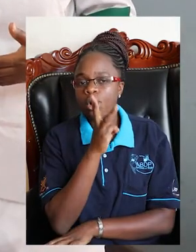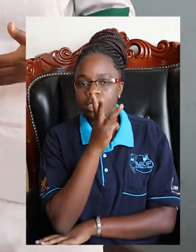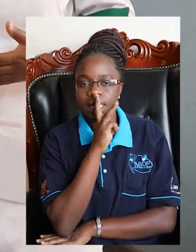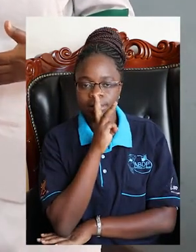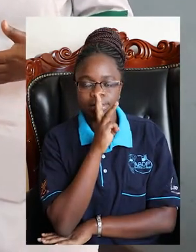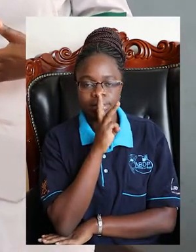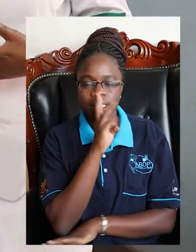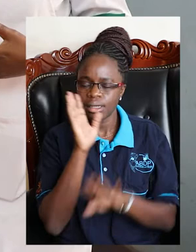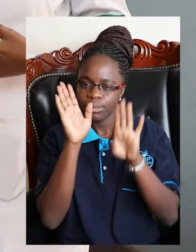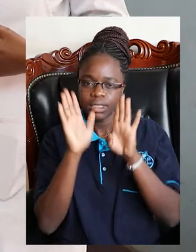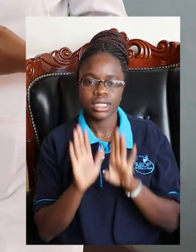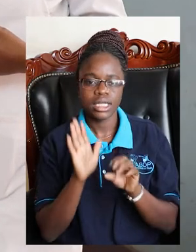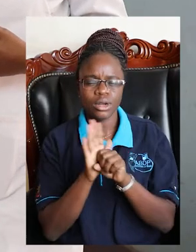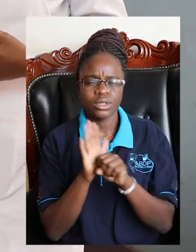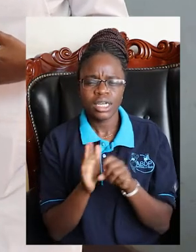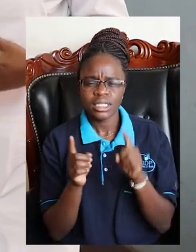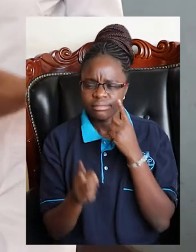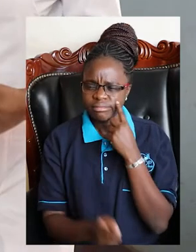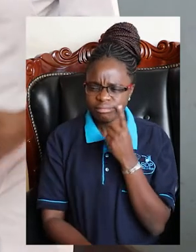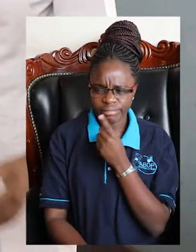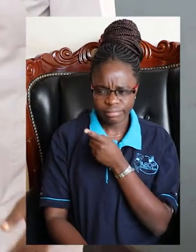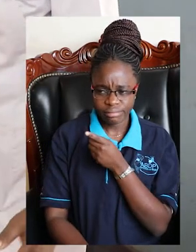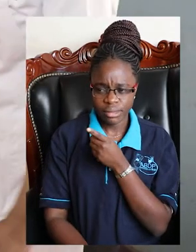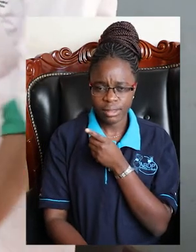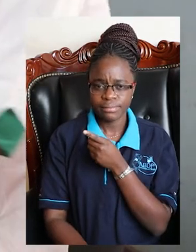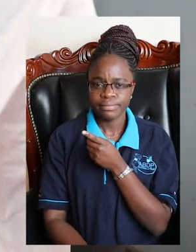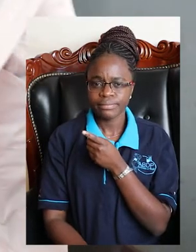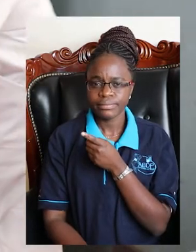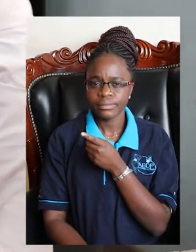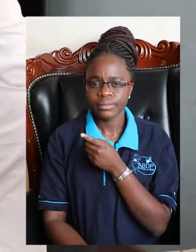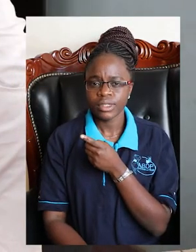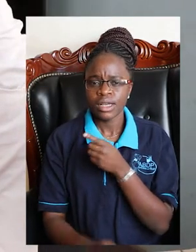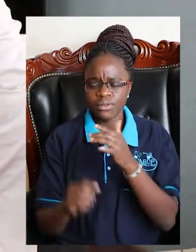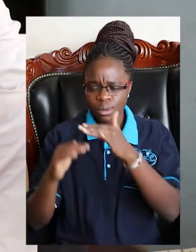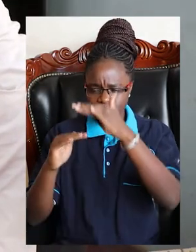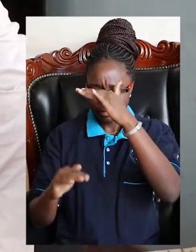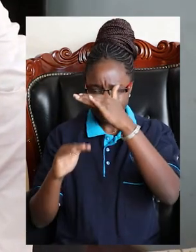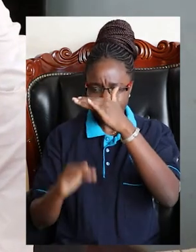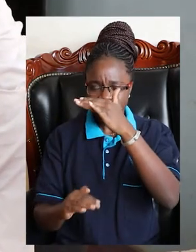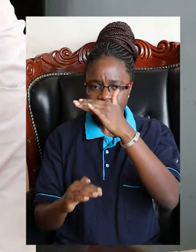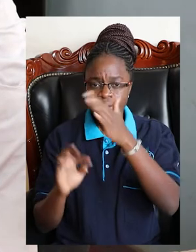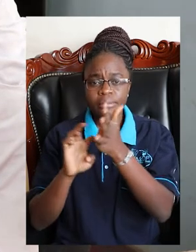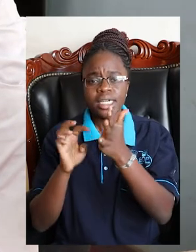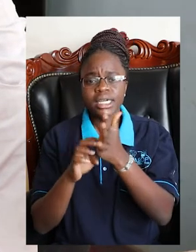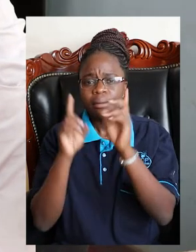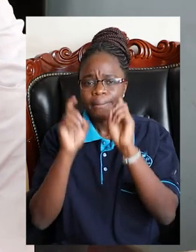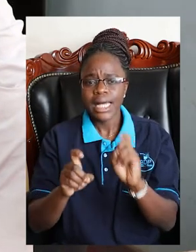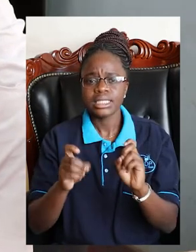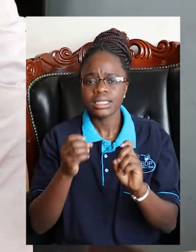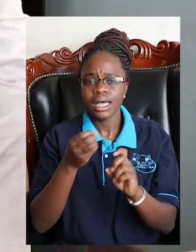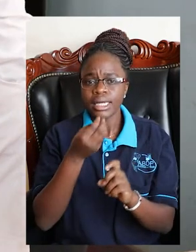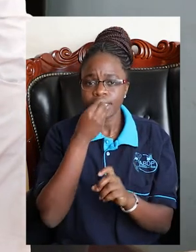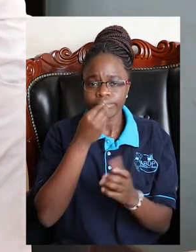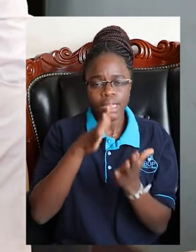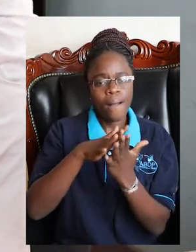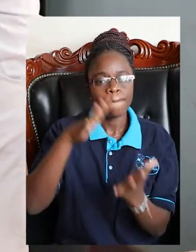water. Very important to take water, and you can see the pyramid, the way it goes. It tells you from the one that is down is the one you should take